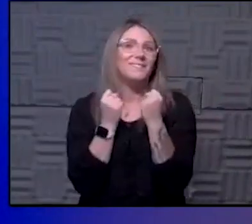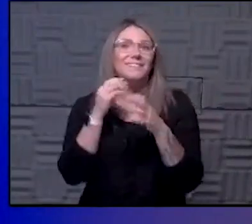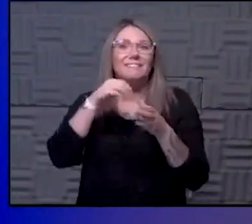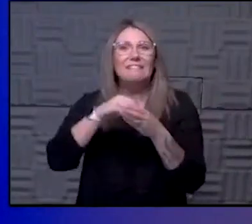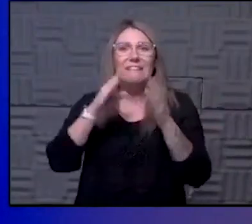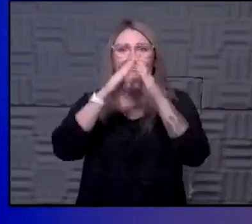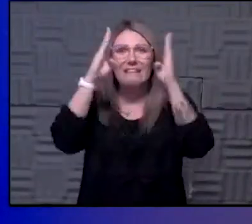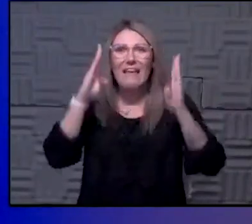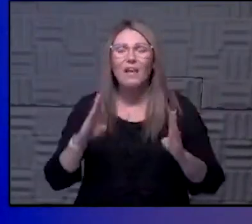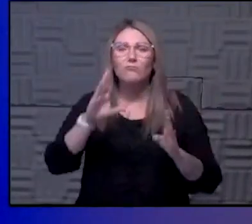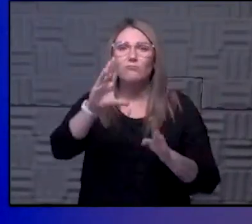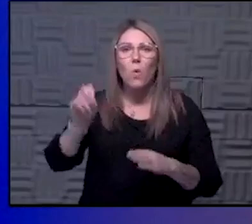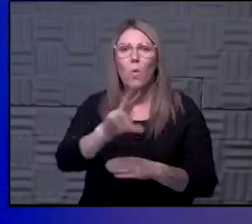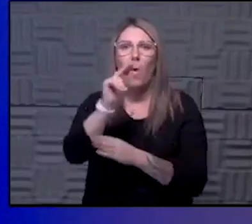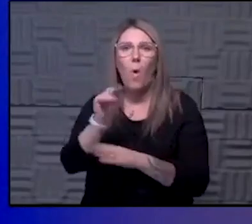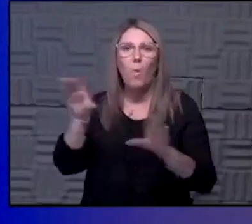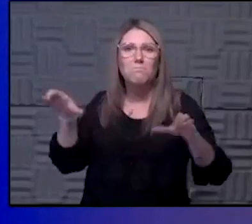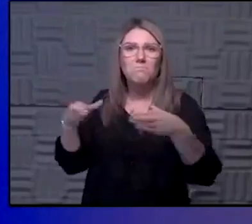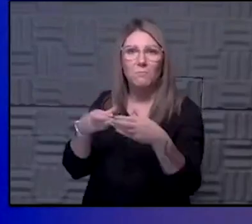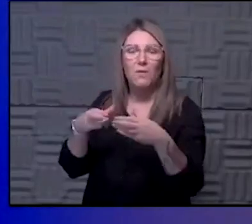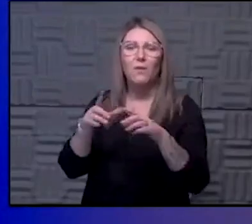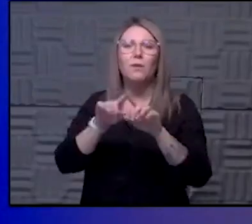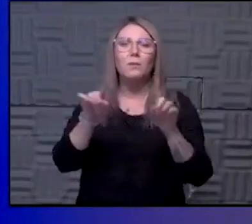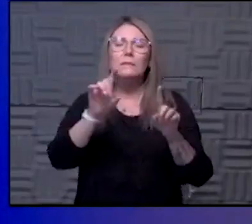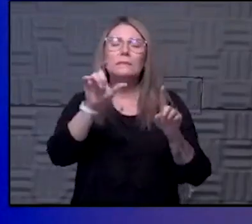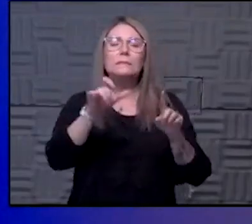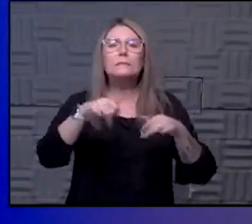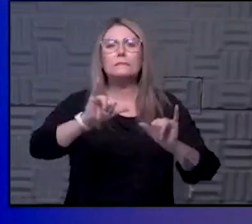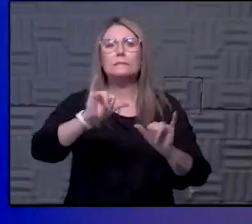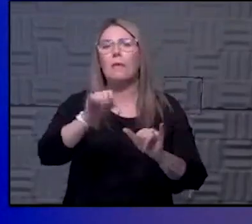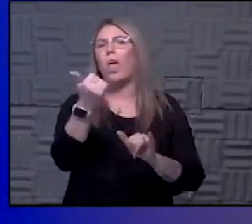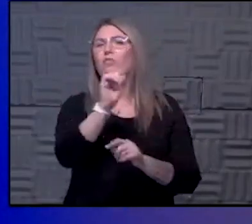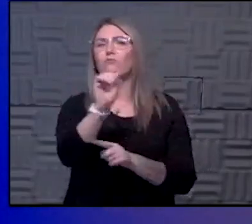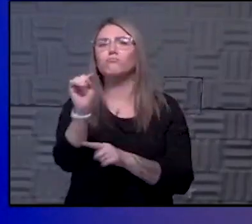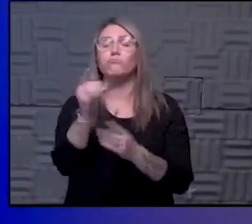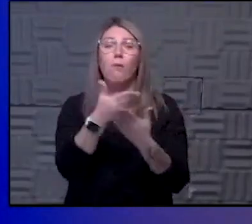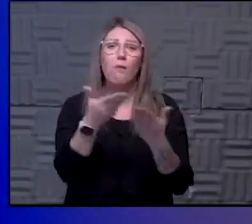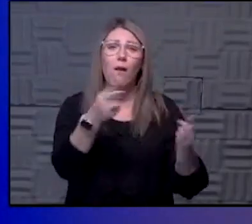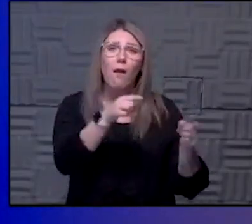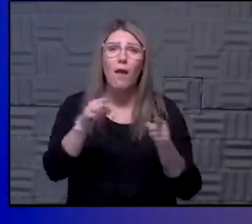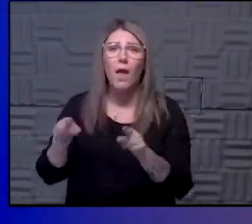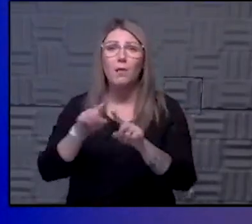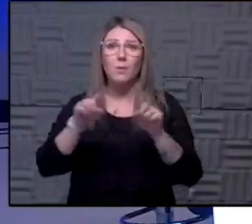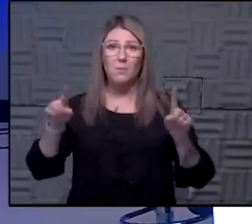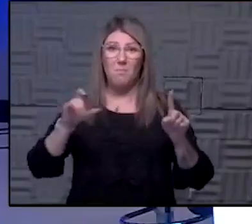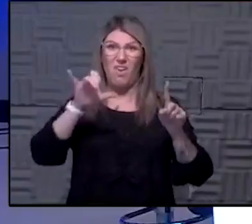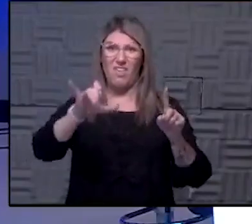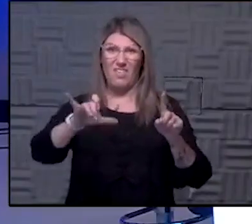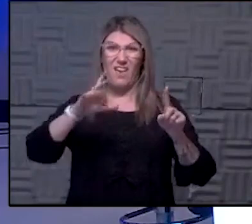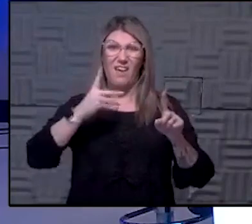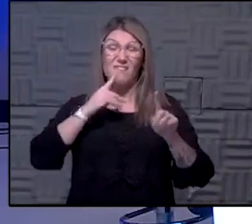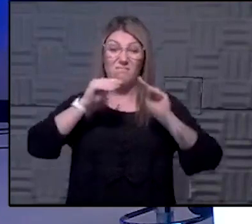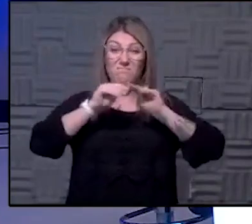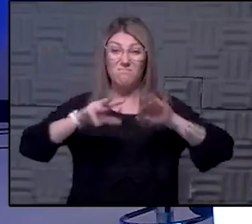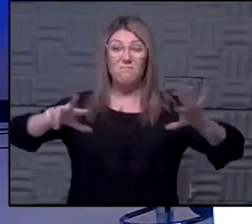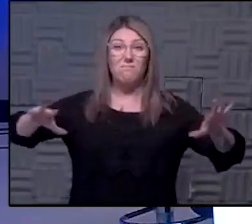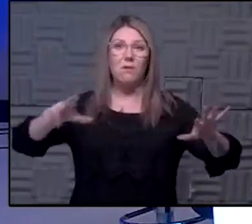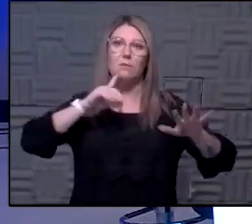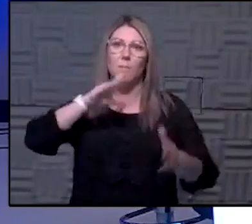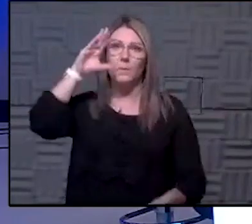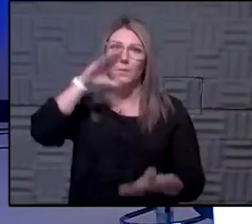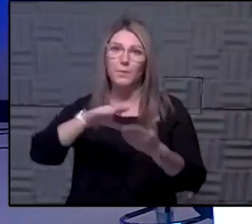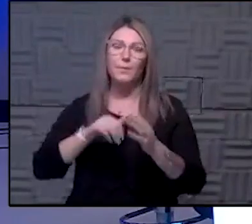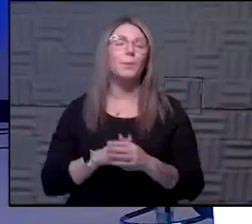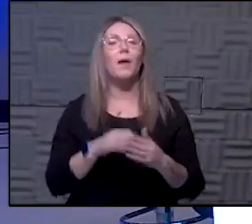in-house in their own bubbles. You know, of course, there were still some other things going on, but I think the movement was greatly reduced. Yeah, I think so too. You know,